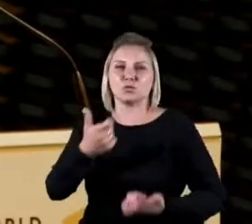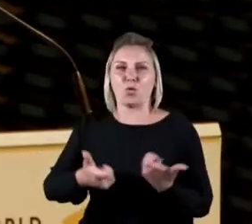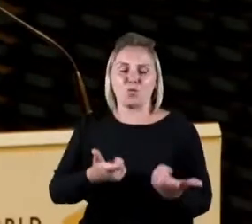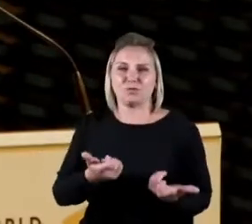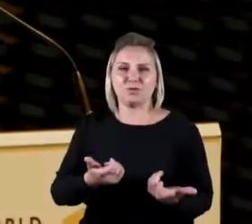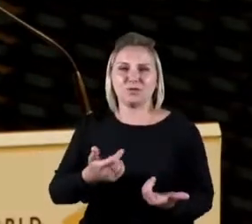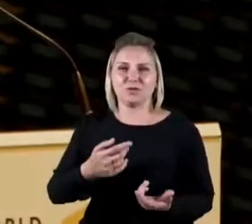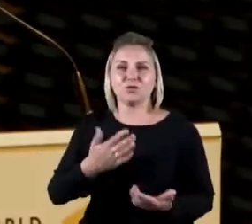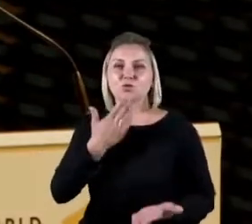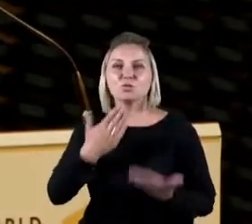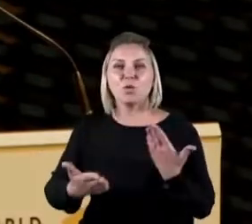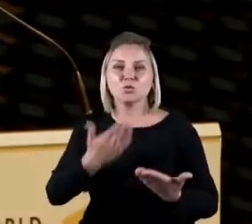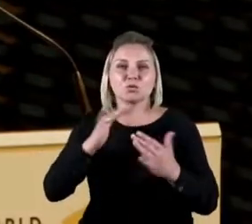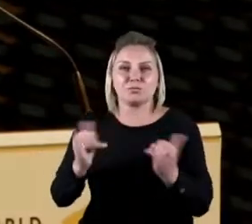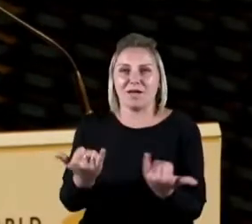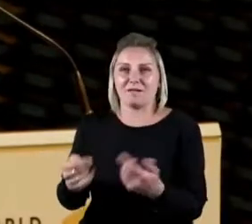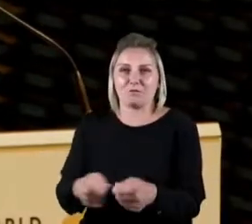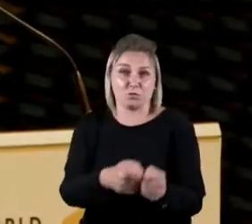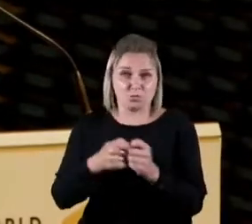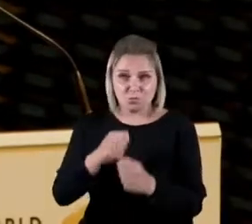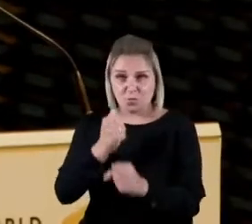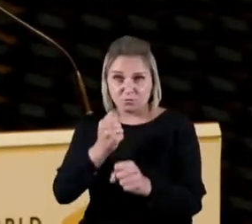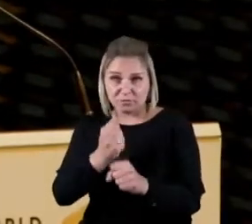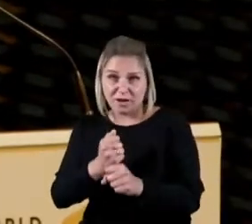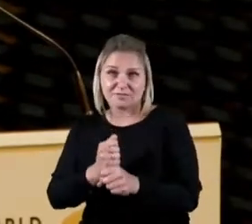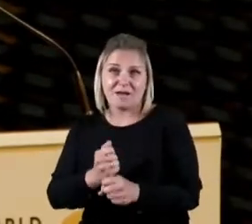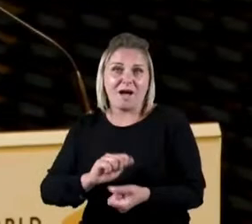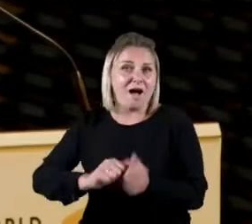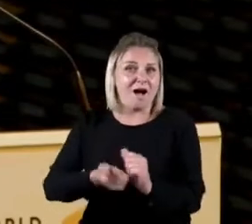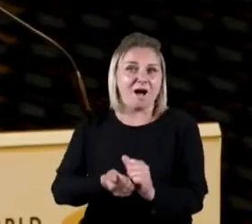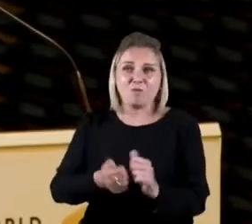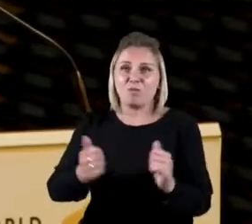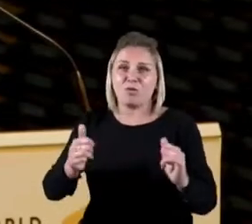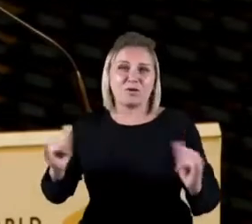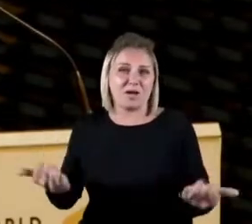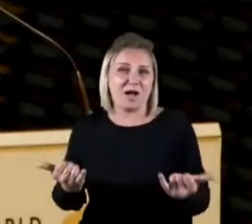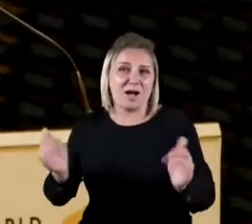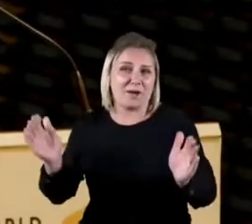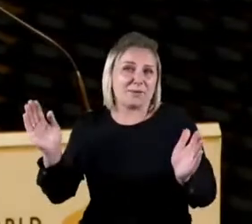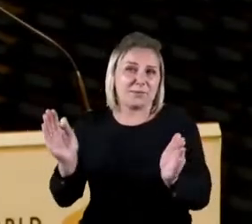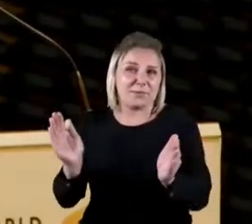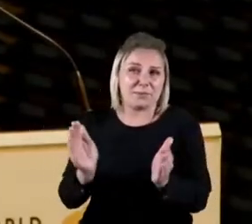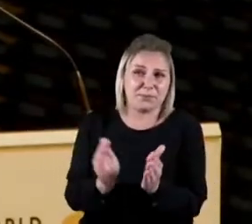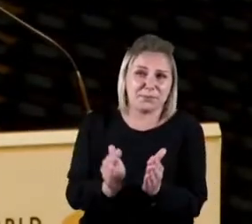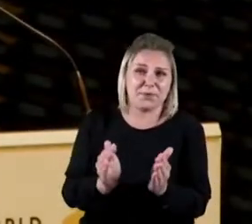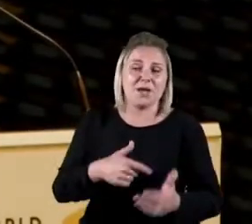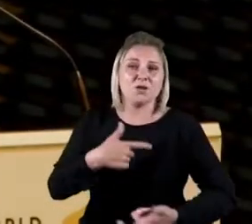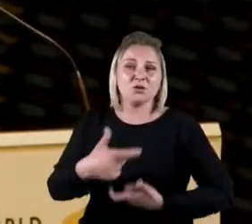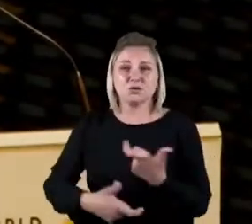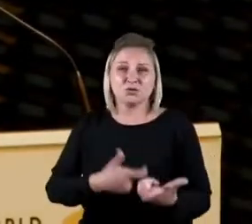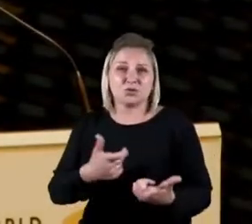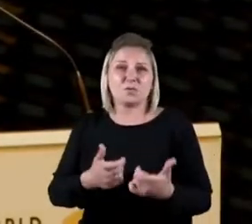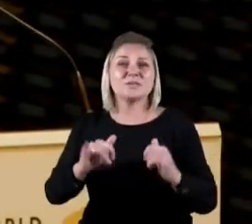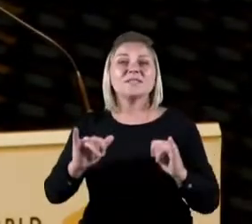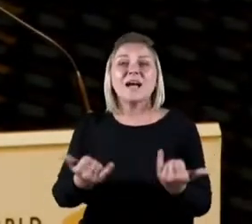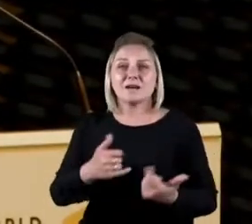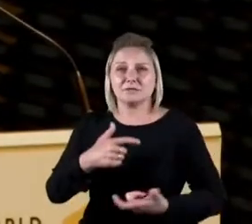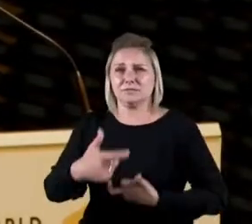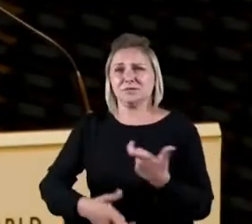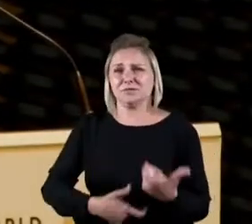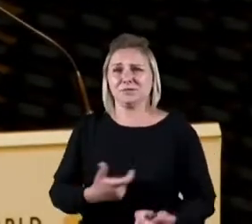That's come through loud and clear. Breaking down these silos, not thinking about just sustainability over here and then inclusion over here. We need to think about these things